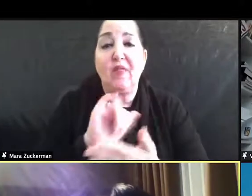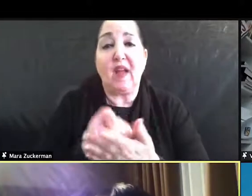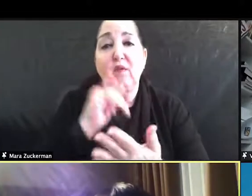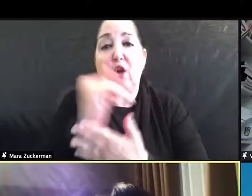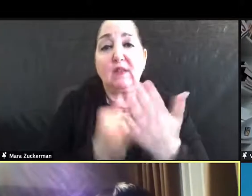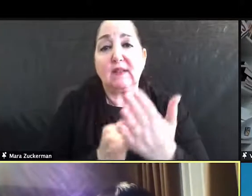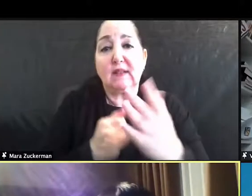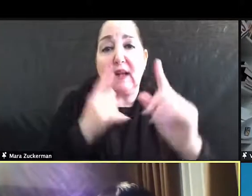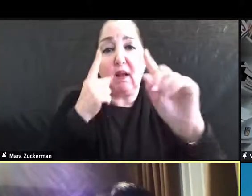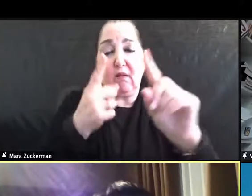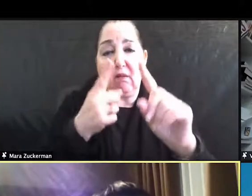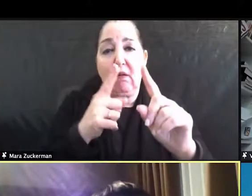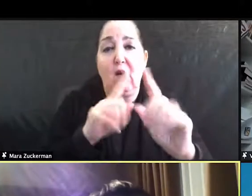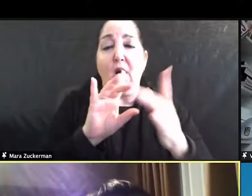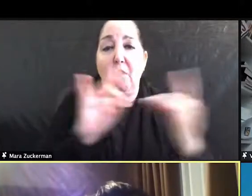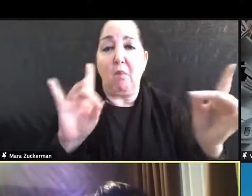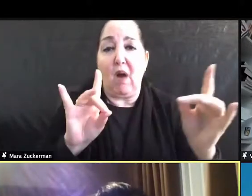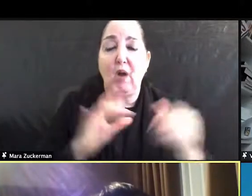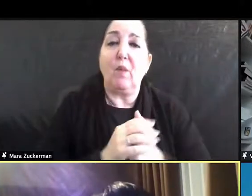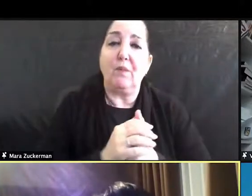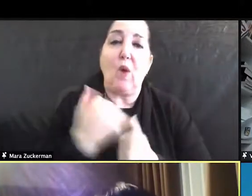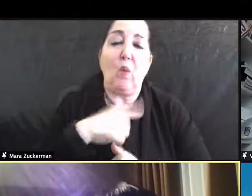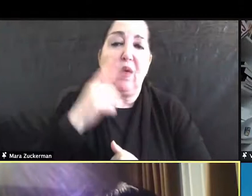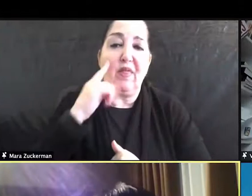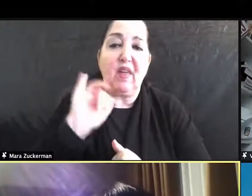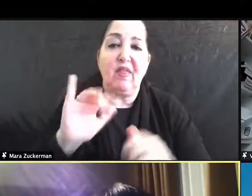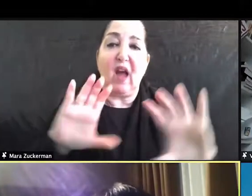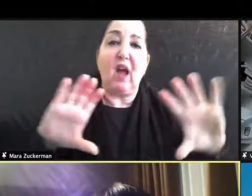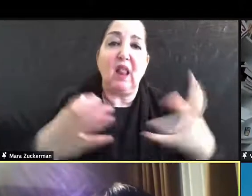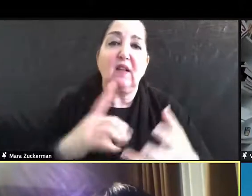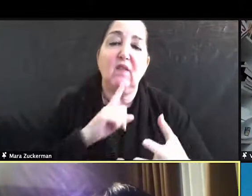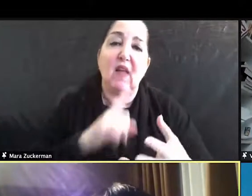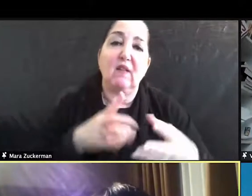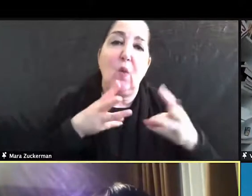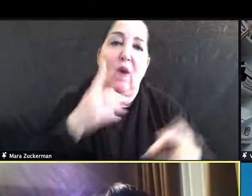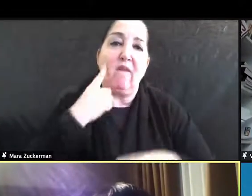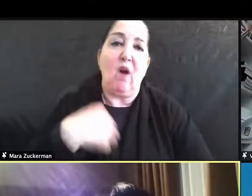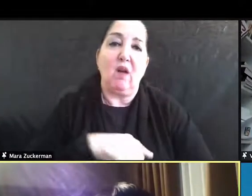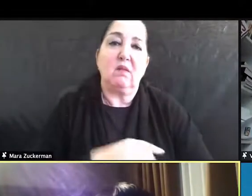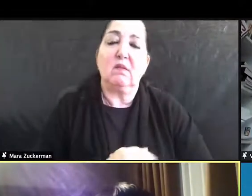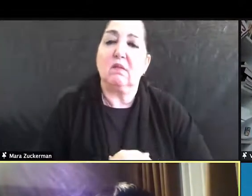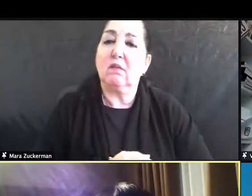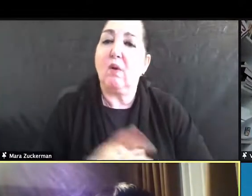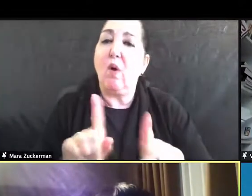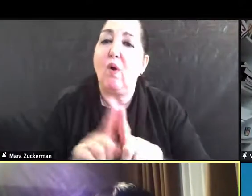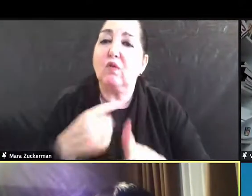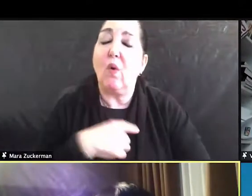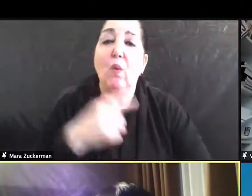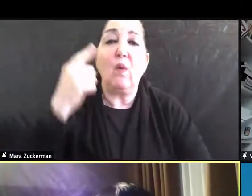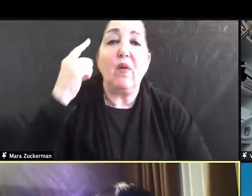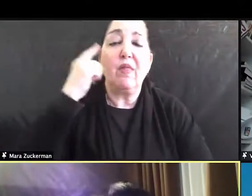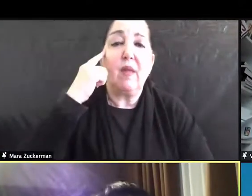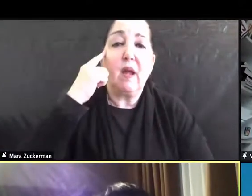model. We think that collective is a school for us. And then we also think that it's